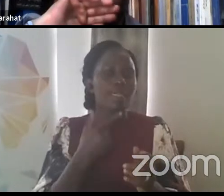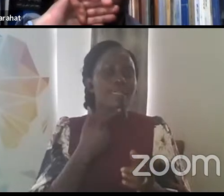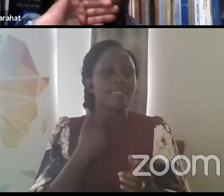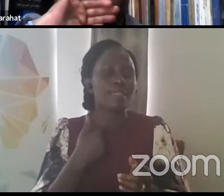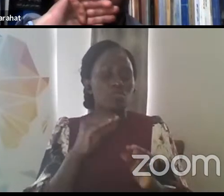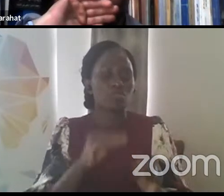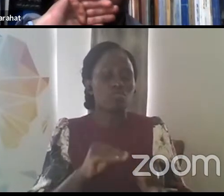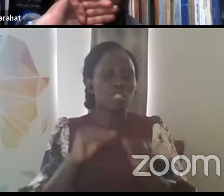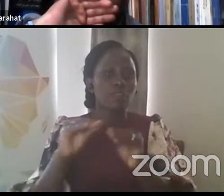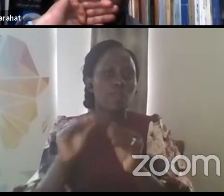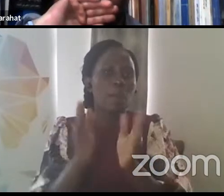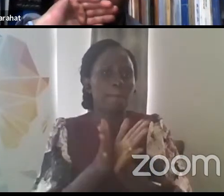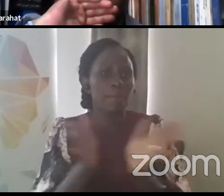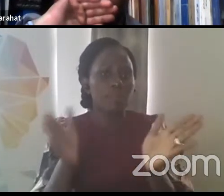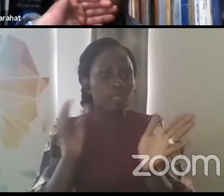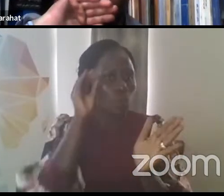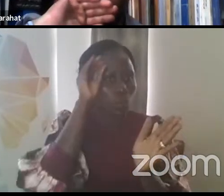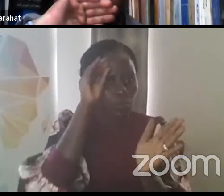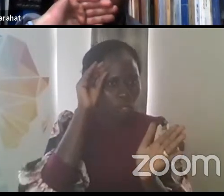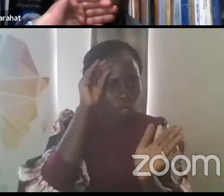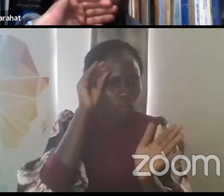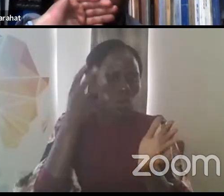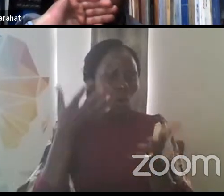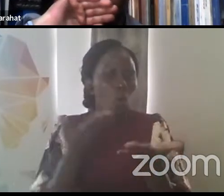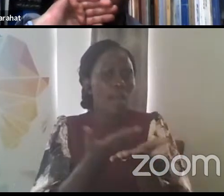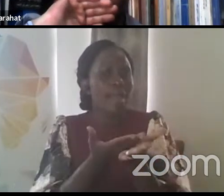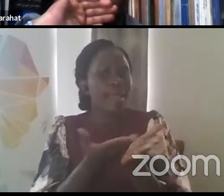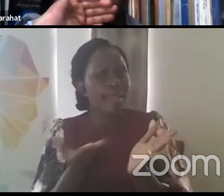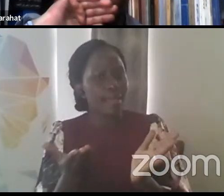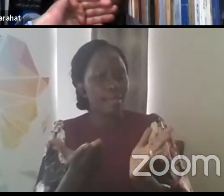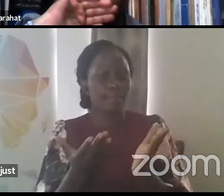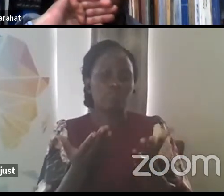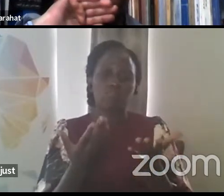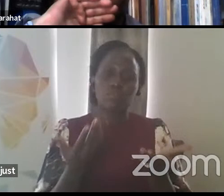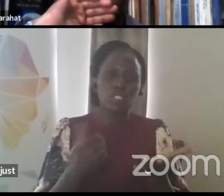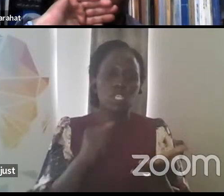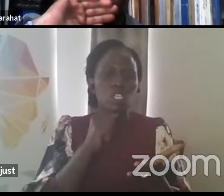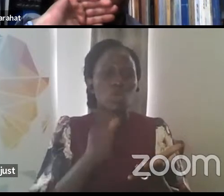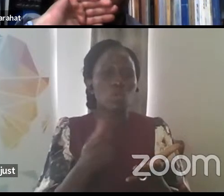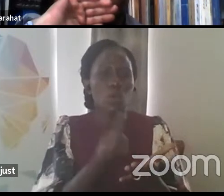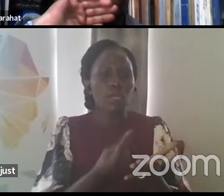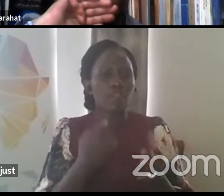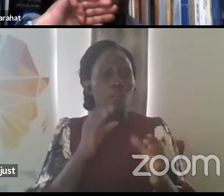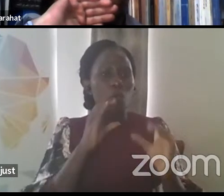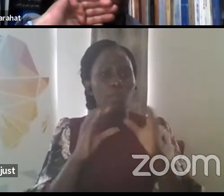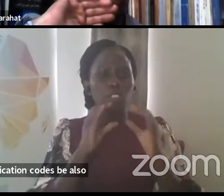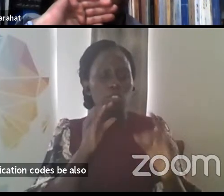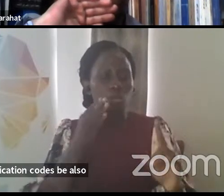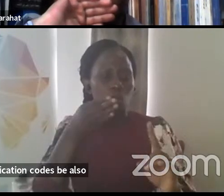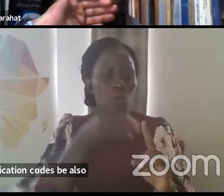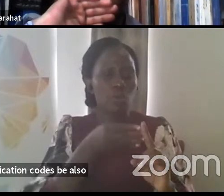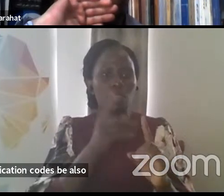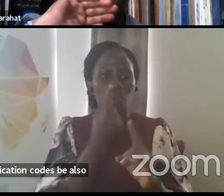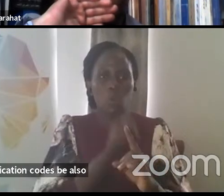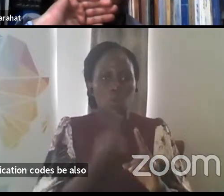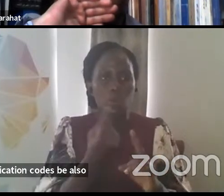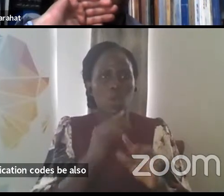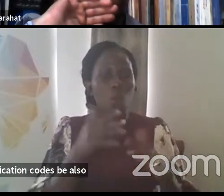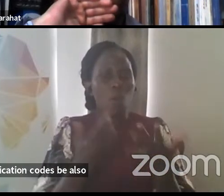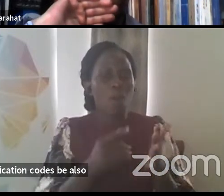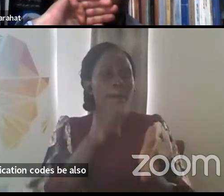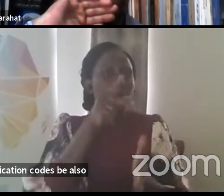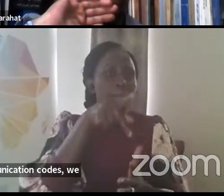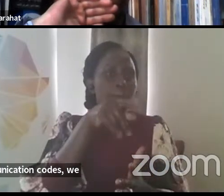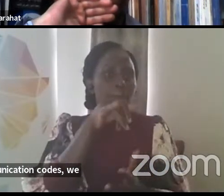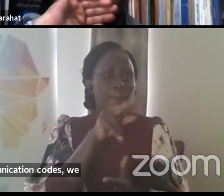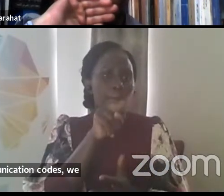publish opinions to be easily prosecuted. And it's not just the telecommunication code, we speak also of the penal code of Tunisia, because